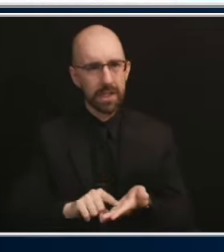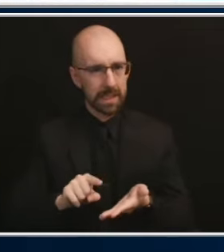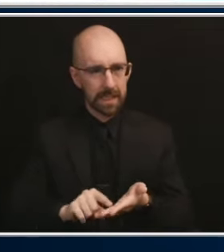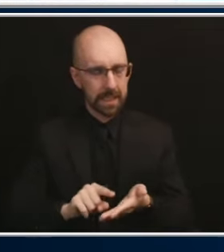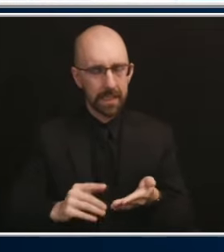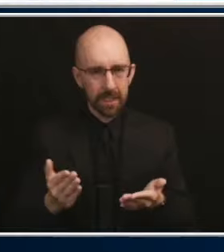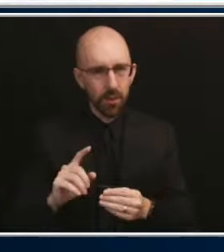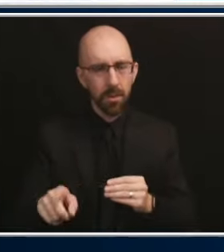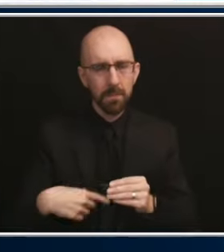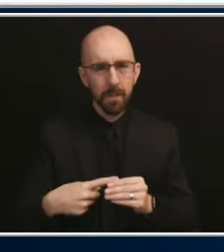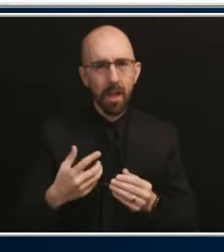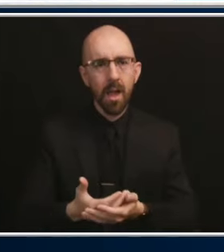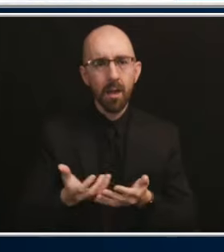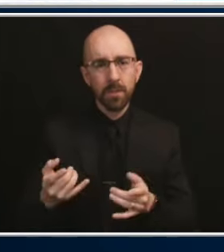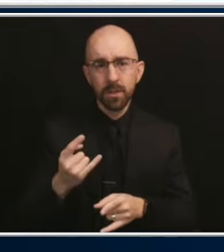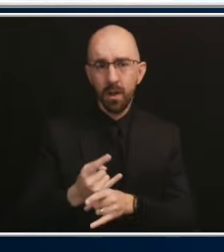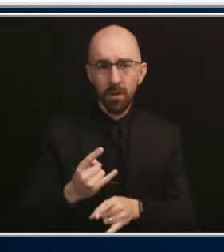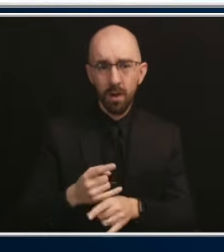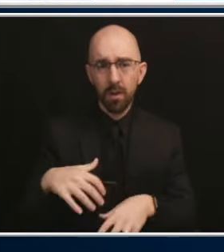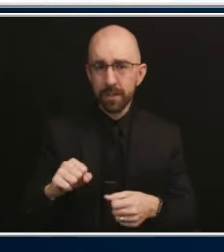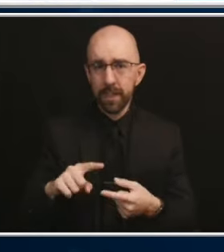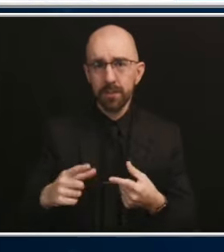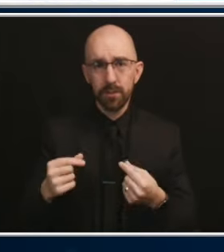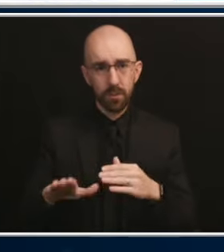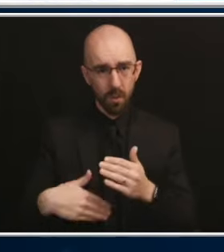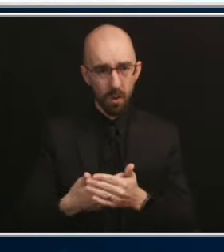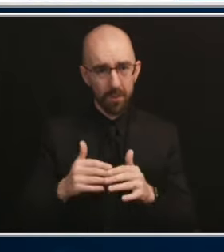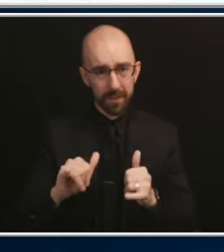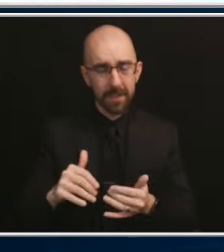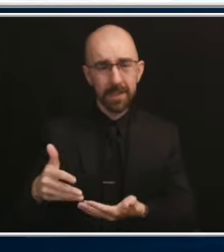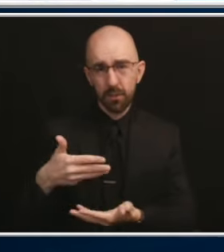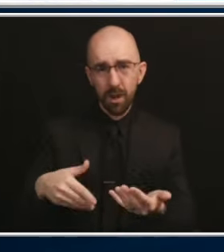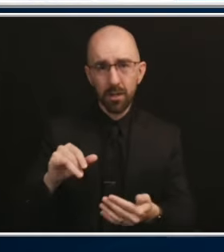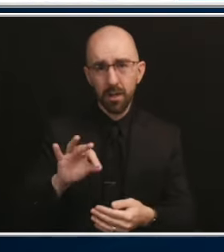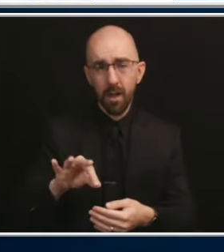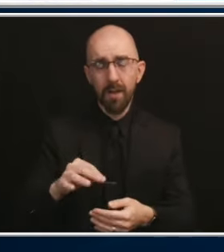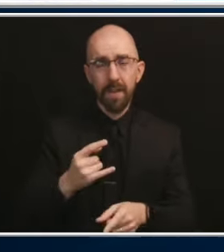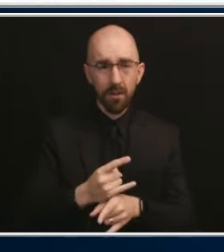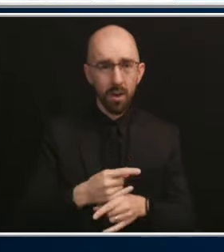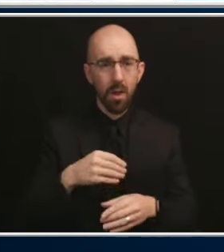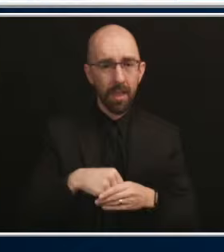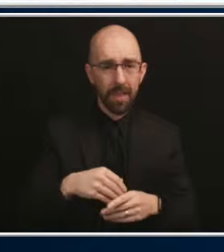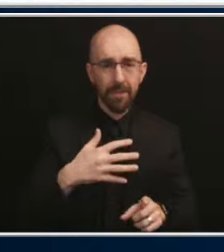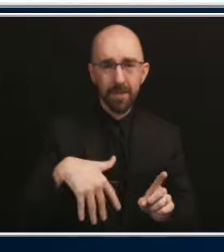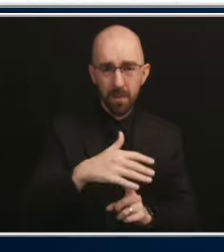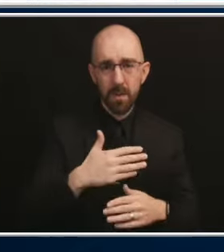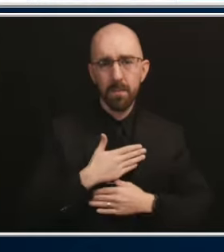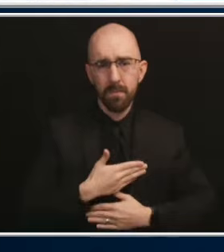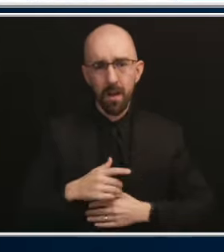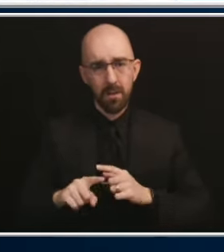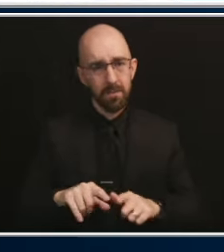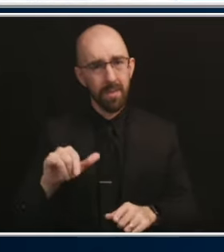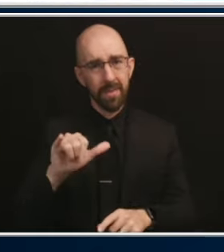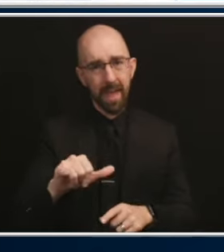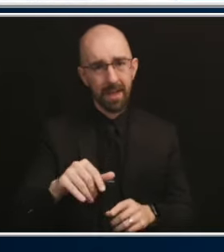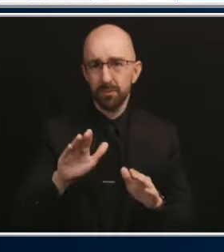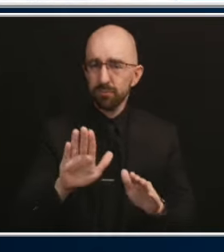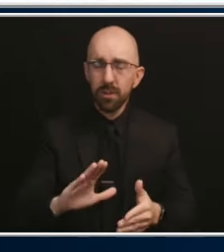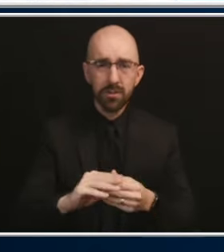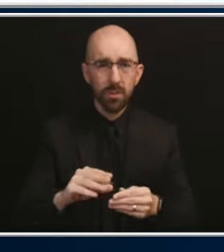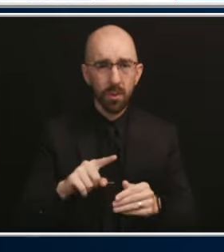much alcohol it takes to do all this and talk about the interaction of alcohol in our environment and our bodies. But Queena, that's a great story, and the fact that you've been able